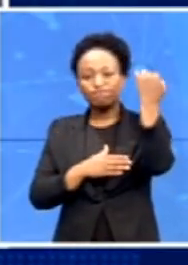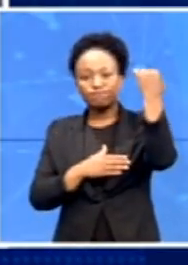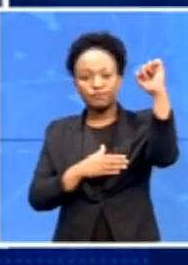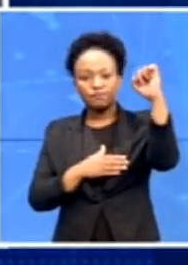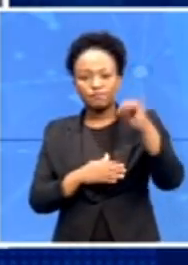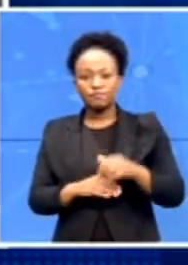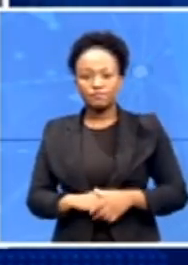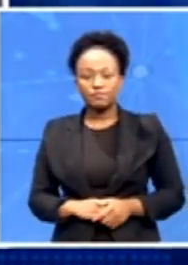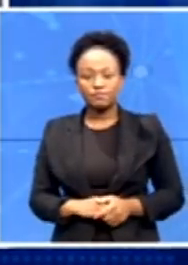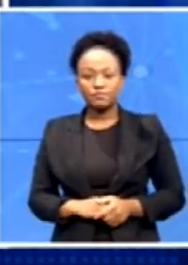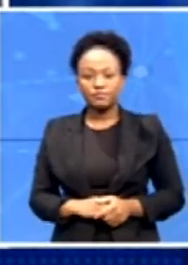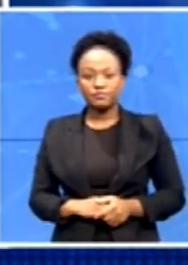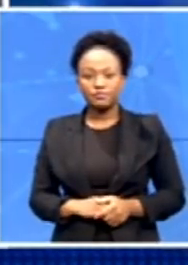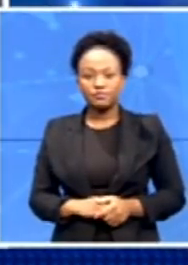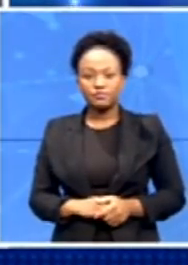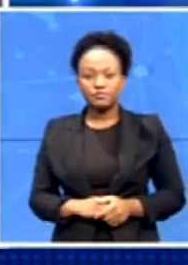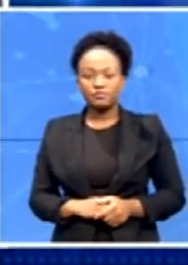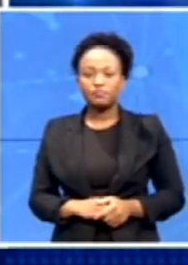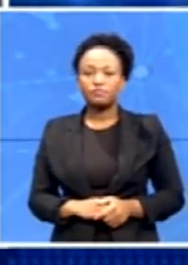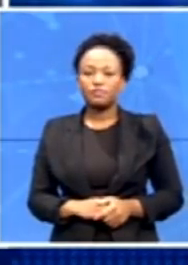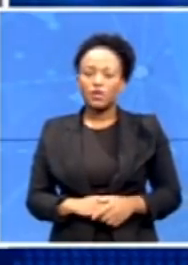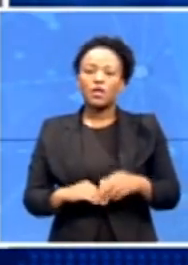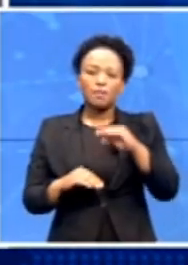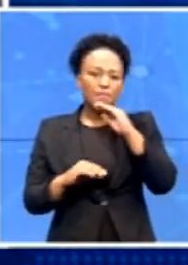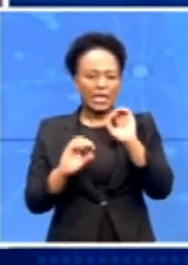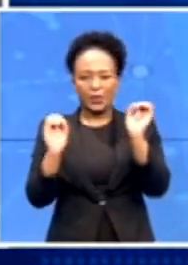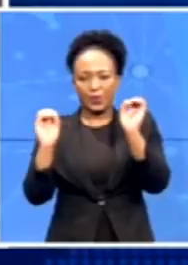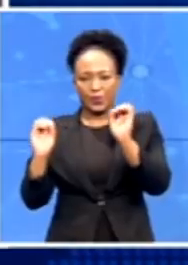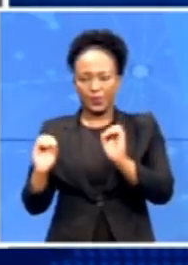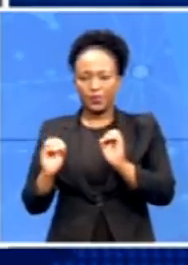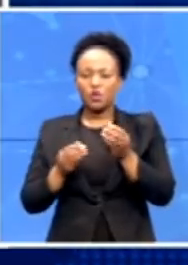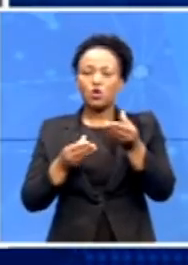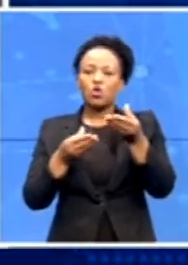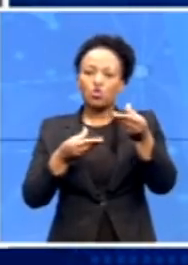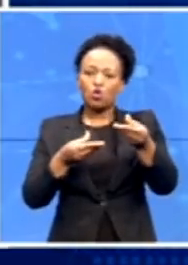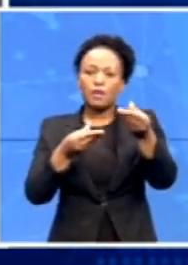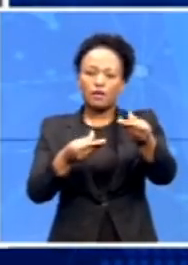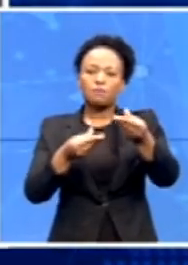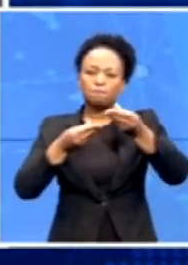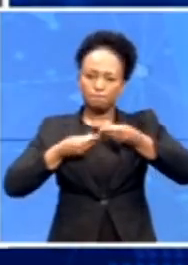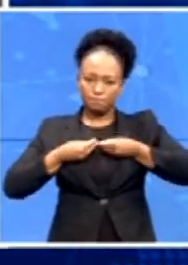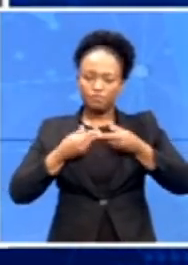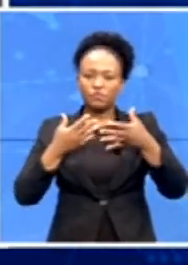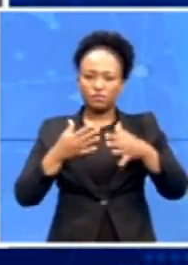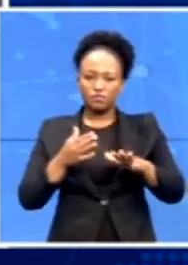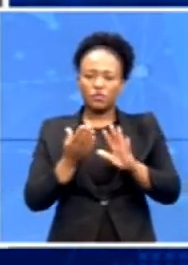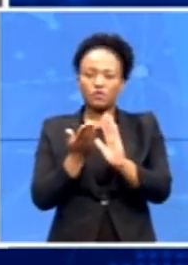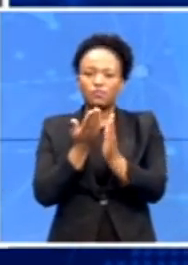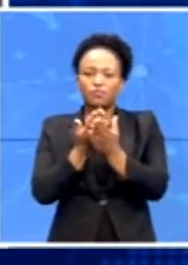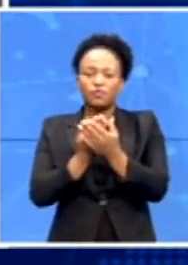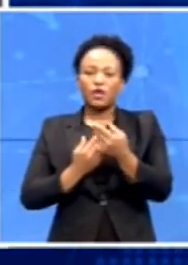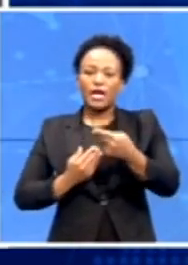I take it that there is none. The document is therefore handed in and marked Exhibit H3. Thank you very